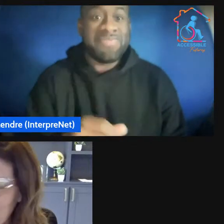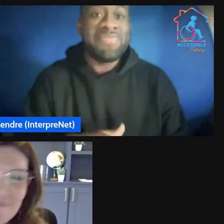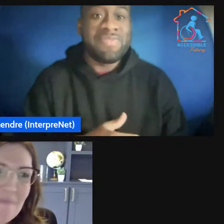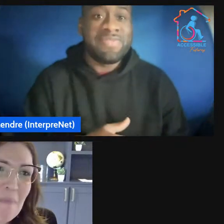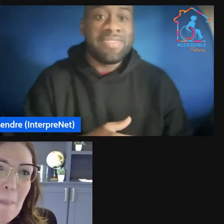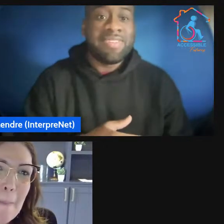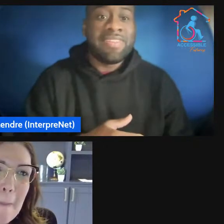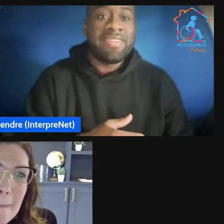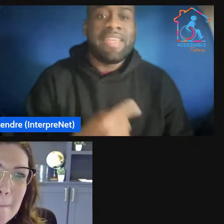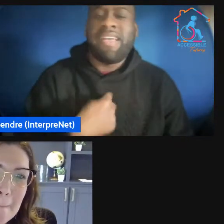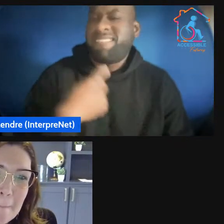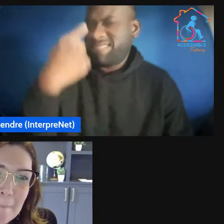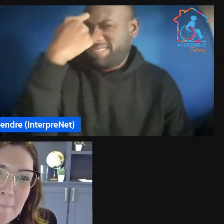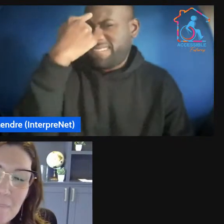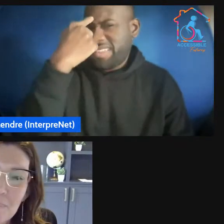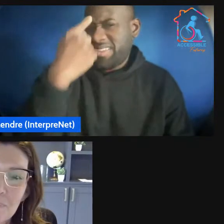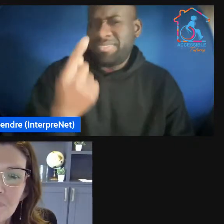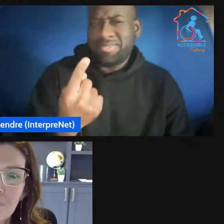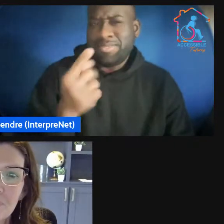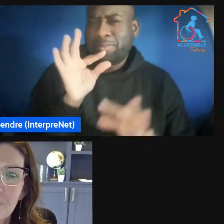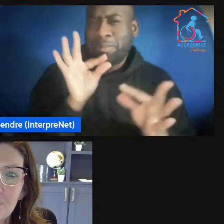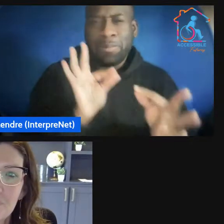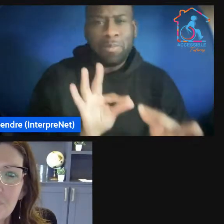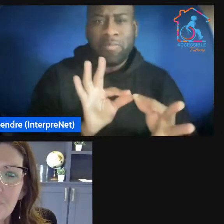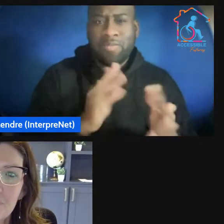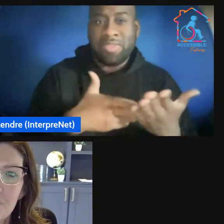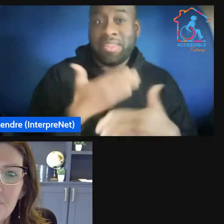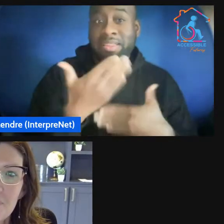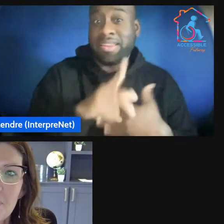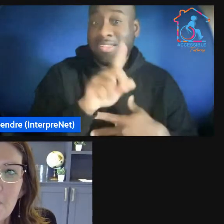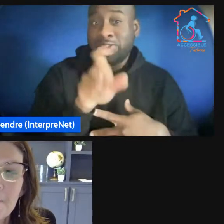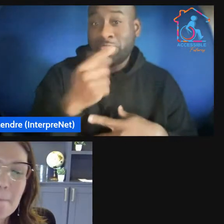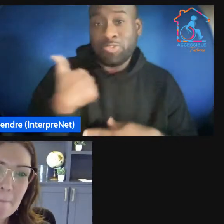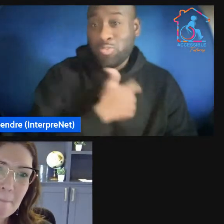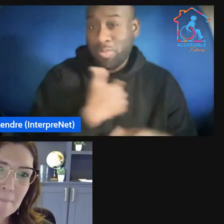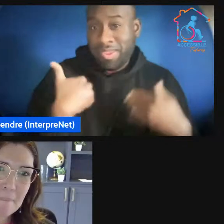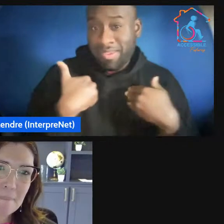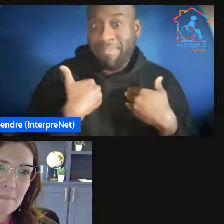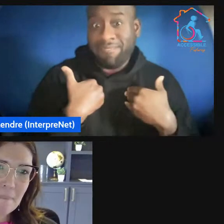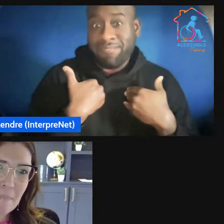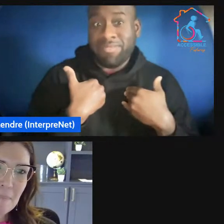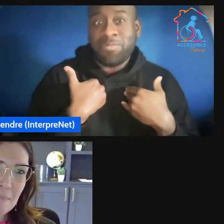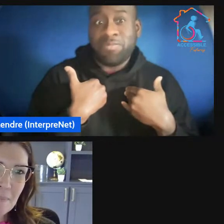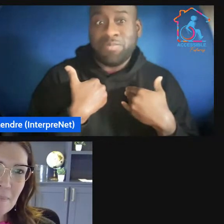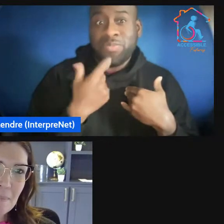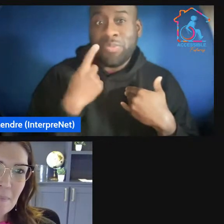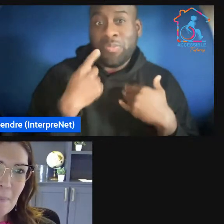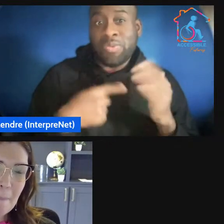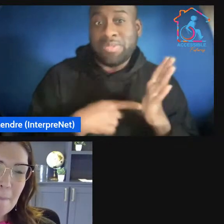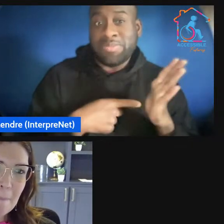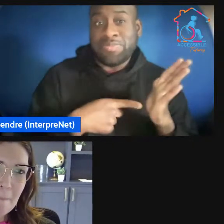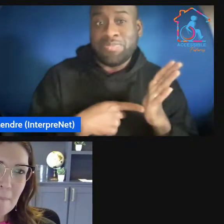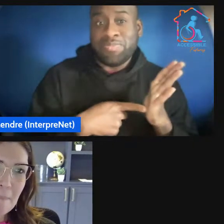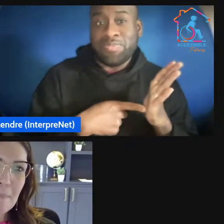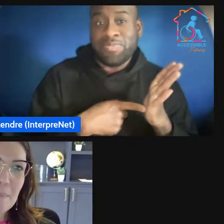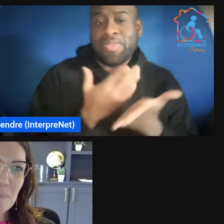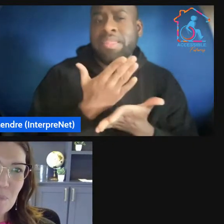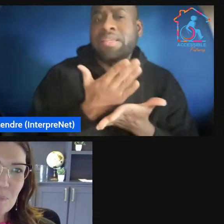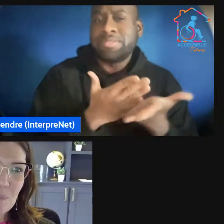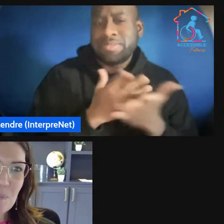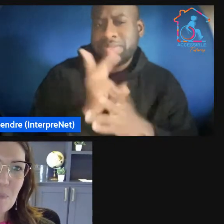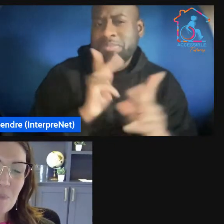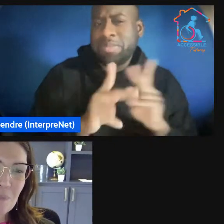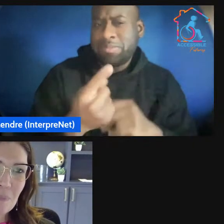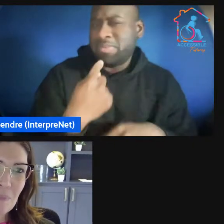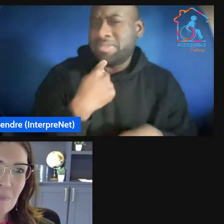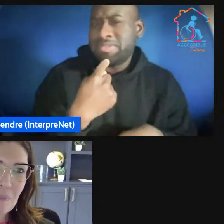And that's, I think, feeds perfectly into the next question we have here. Like, some people say